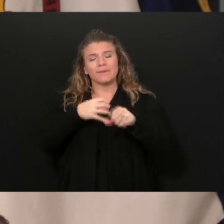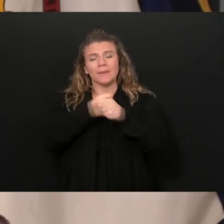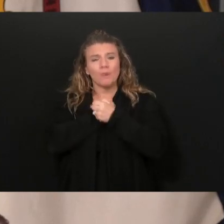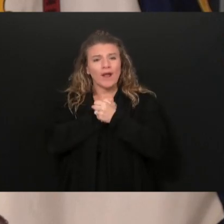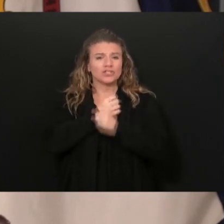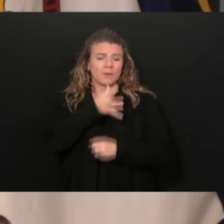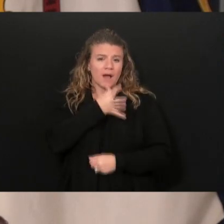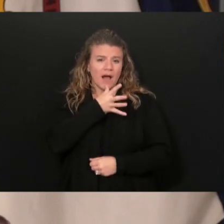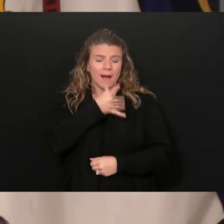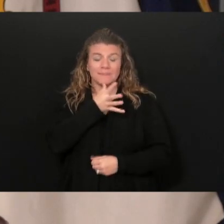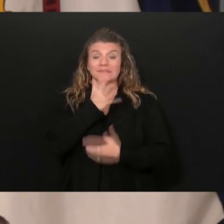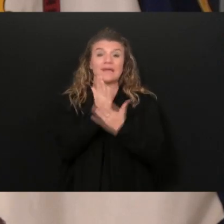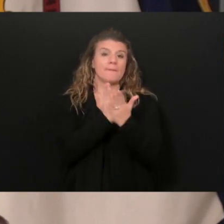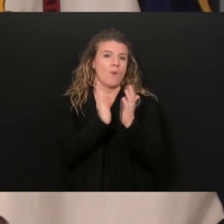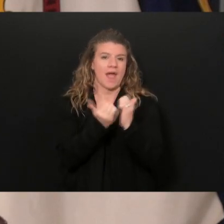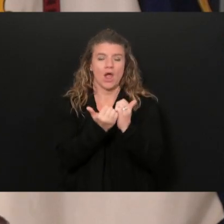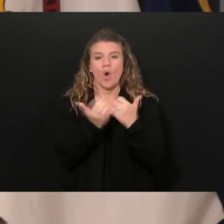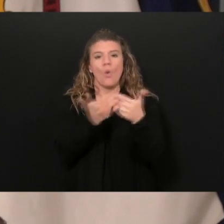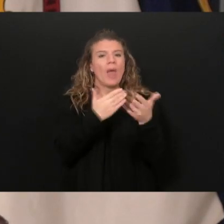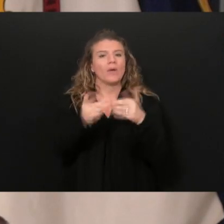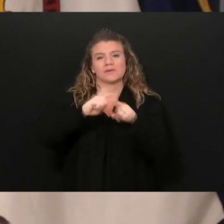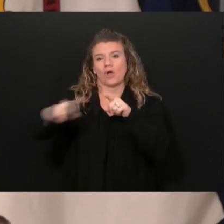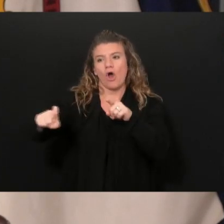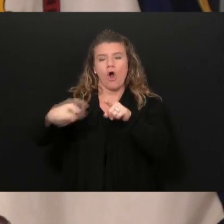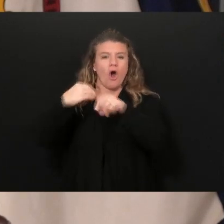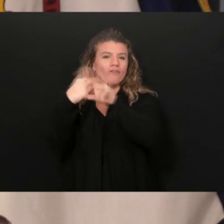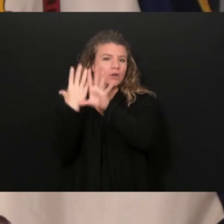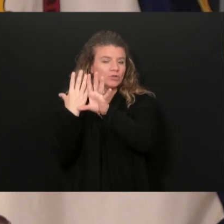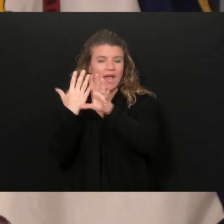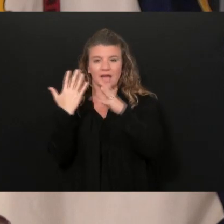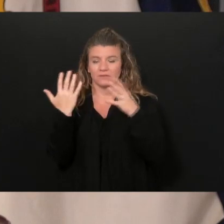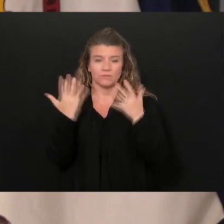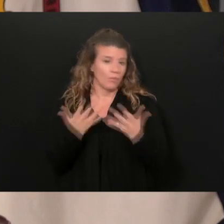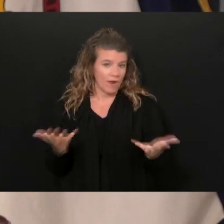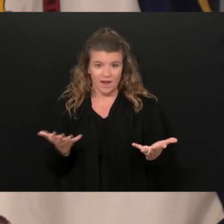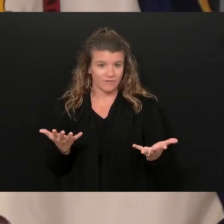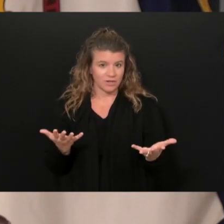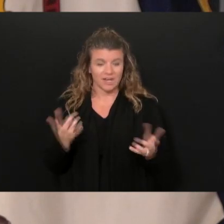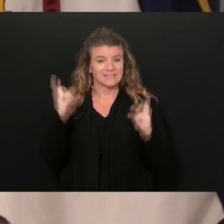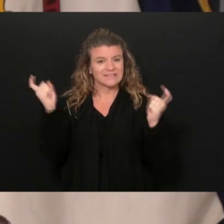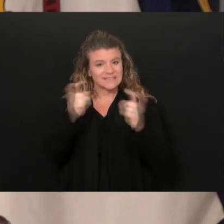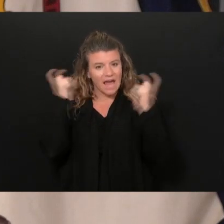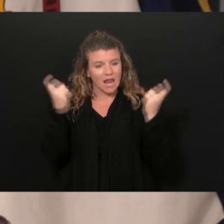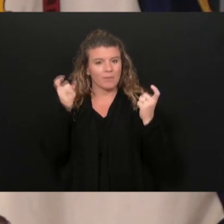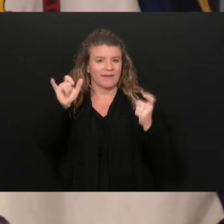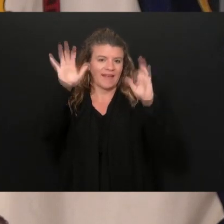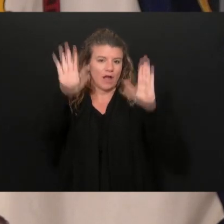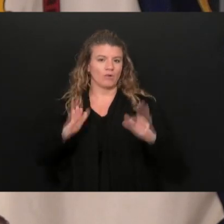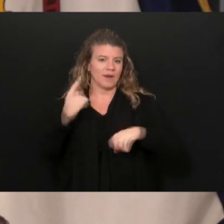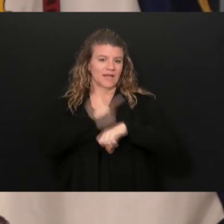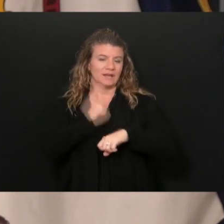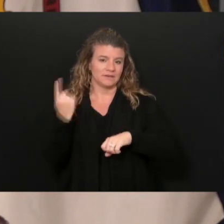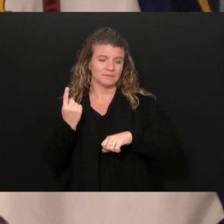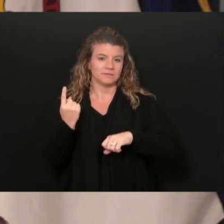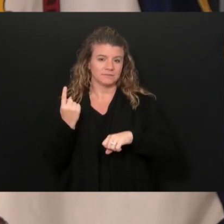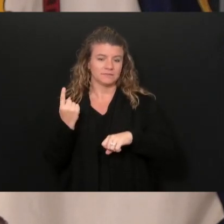moms in some way, whether it be a phone call or whatever it may be, and celebrate this great day, because